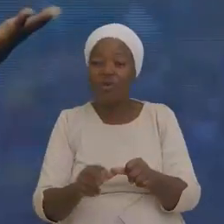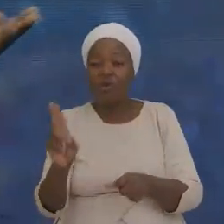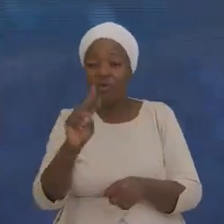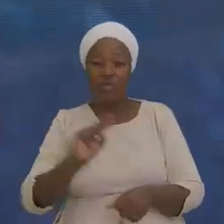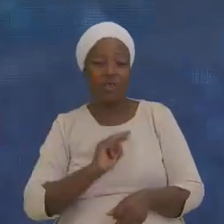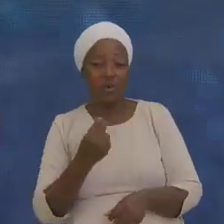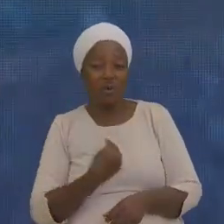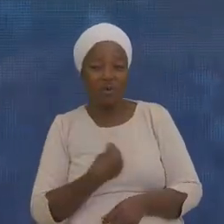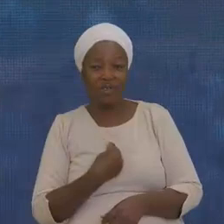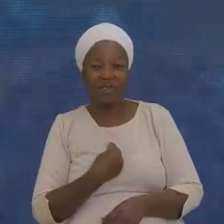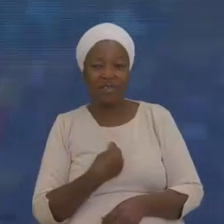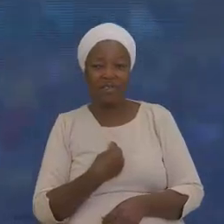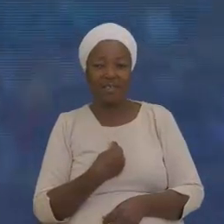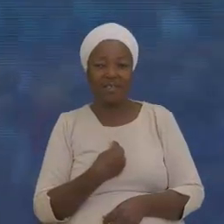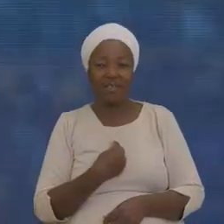us,